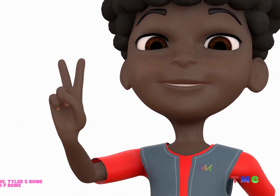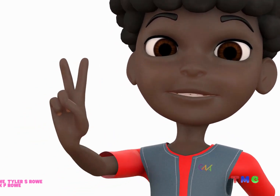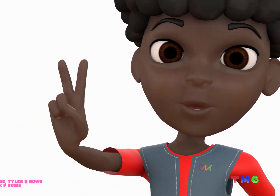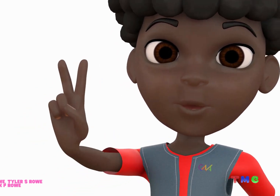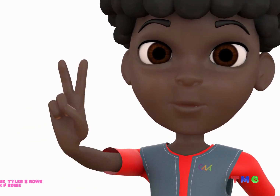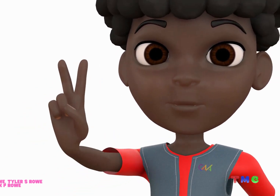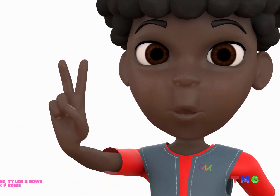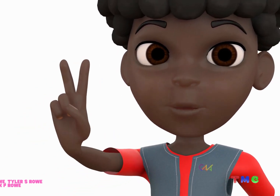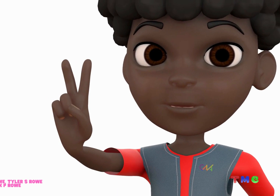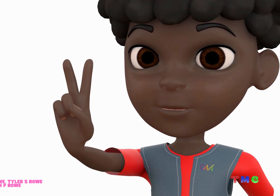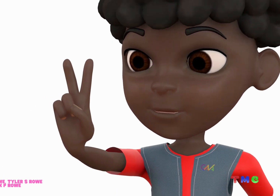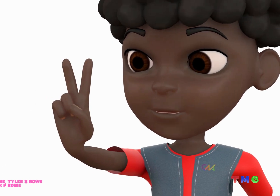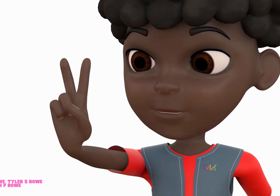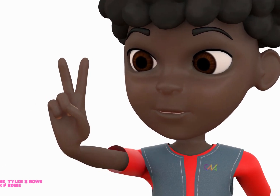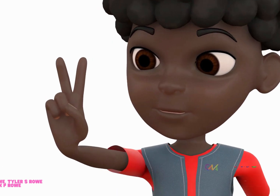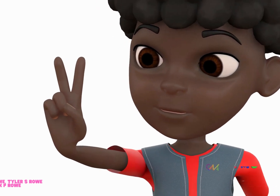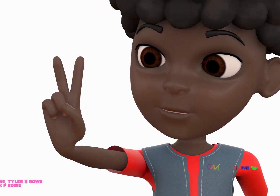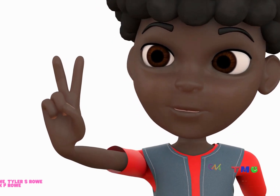2,